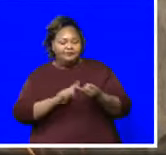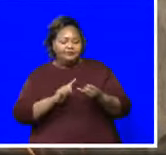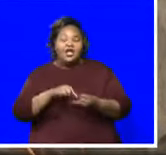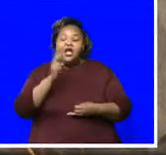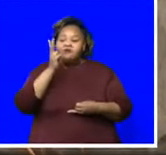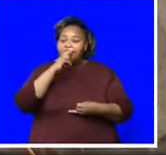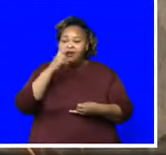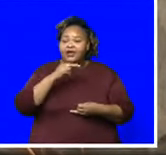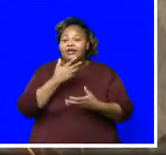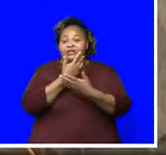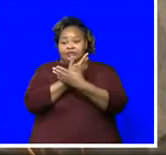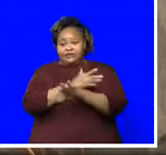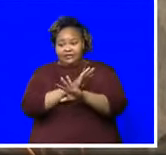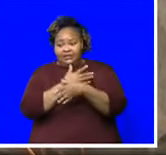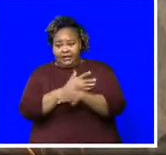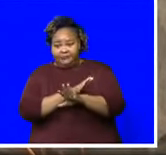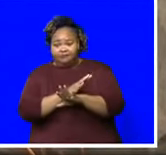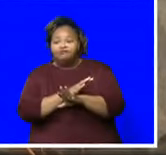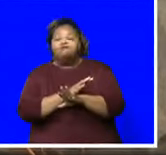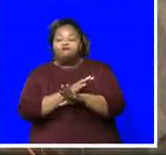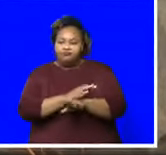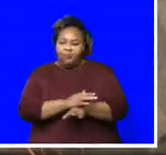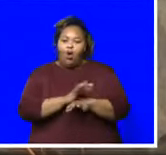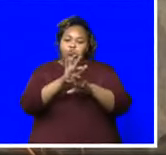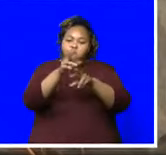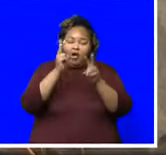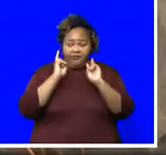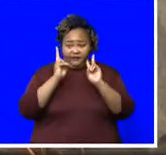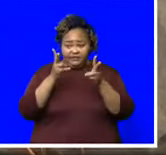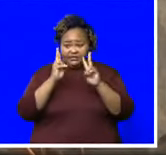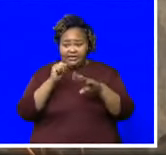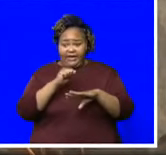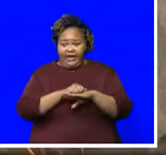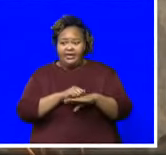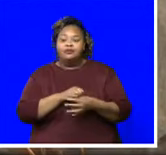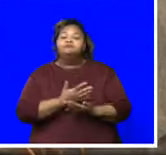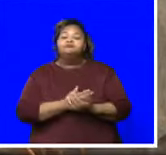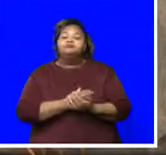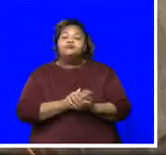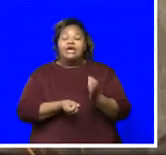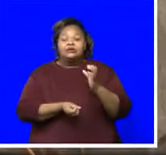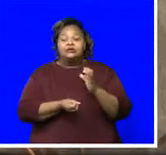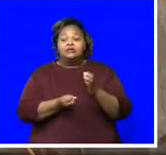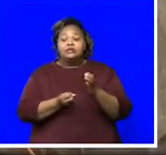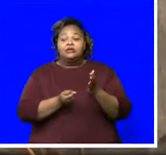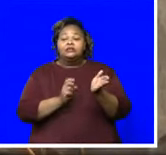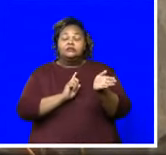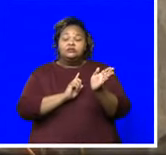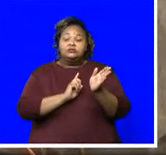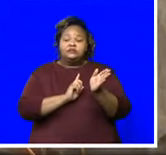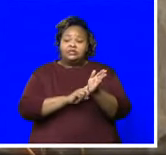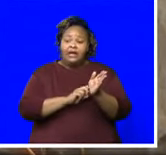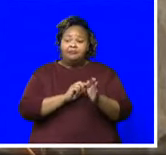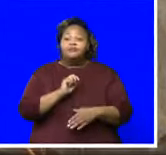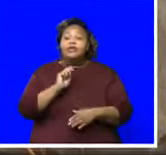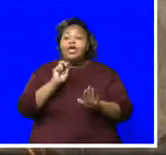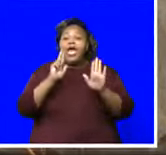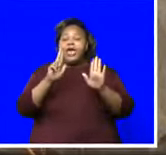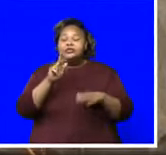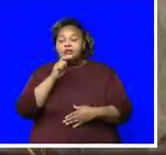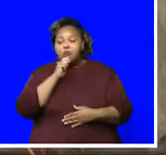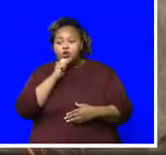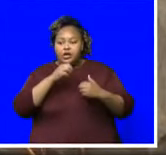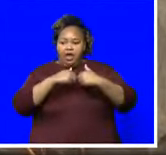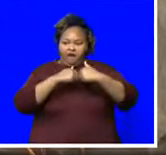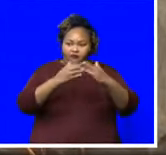8 o'clock to 4 p.m. in the afternoon. You are all welcome and invited to come explore the